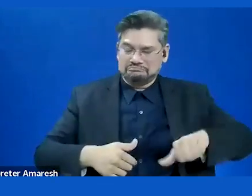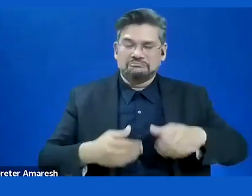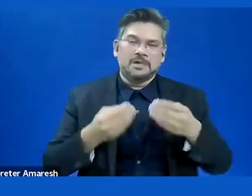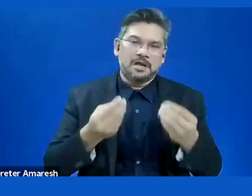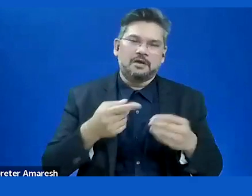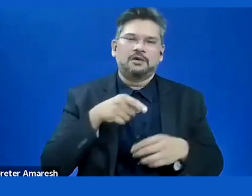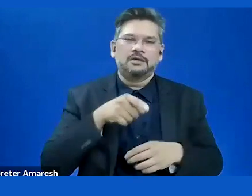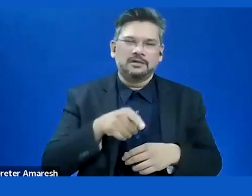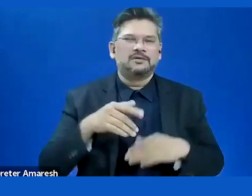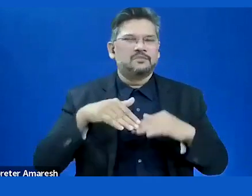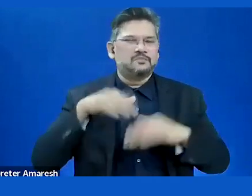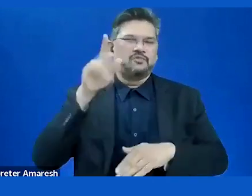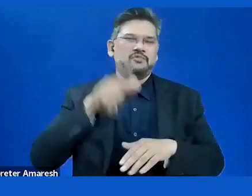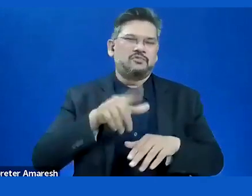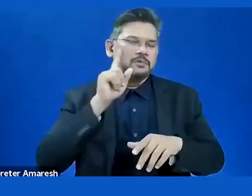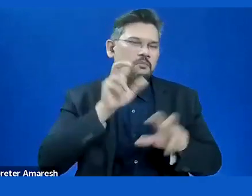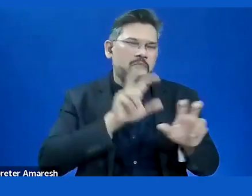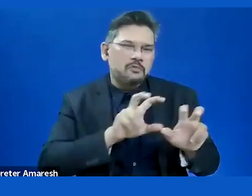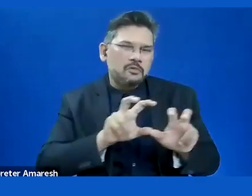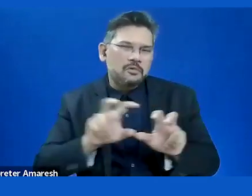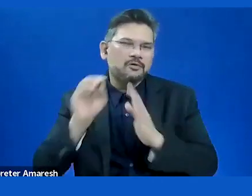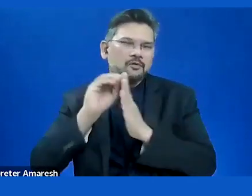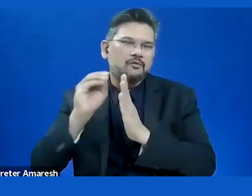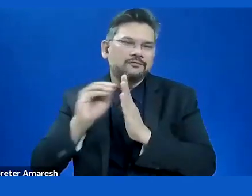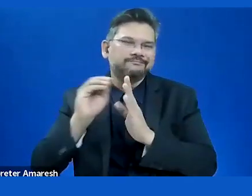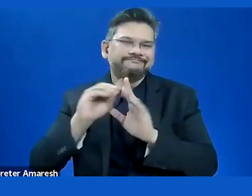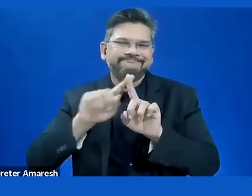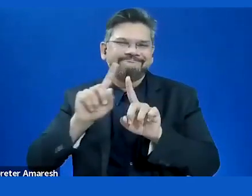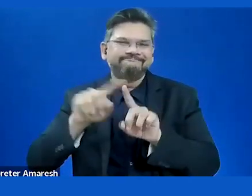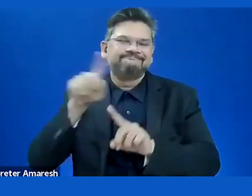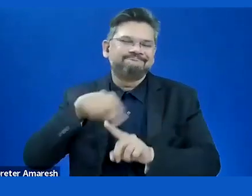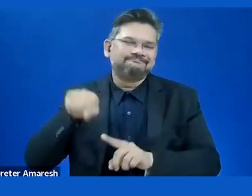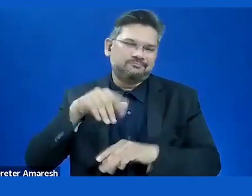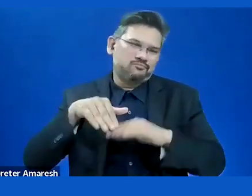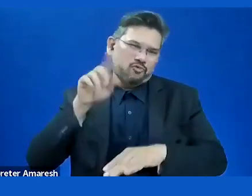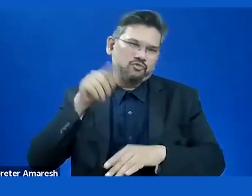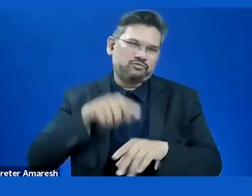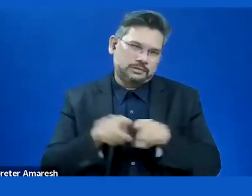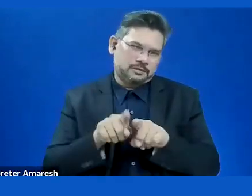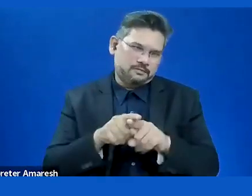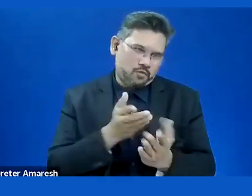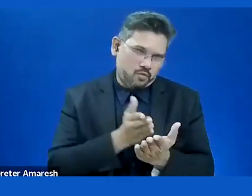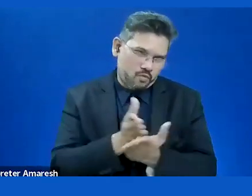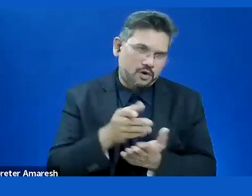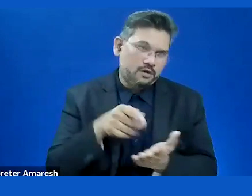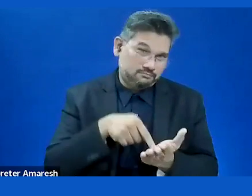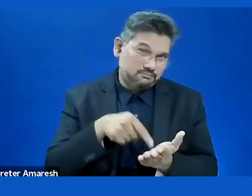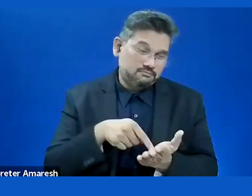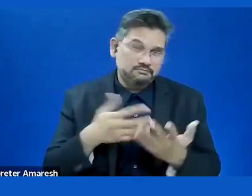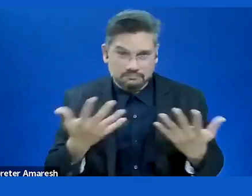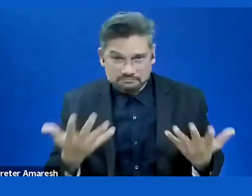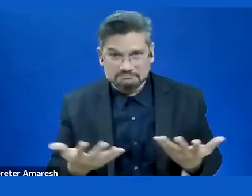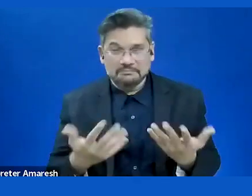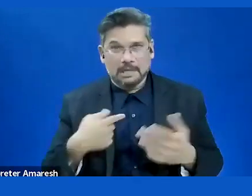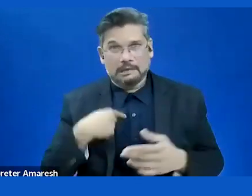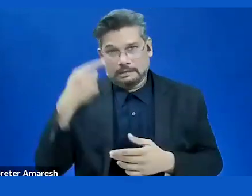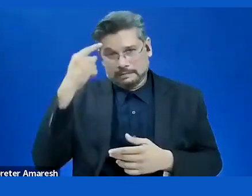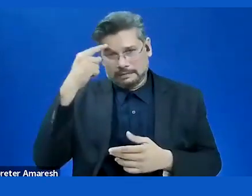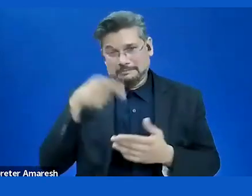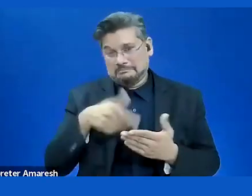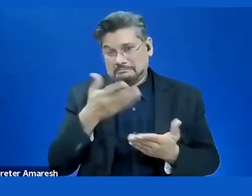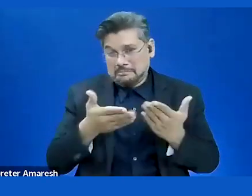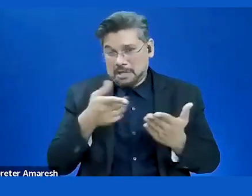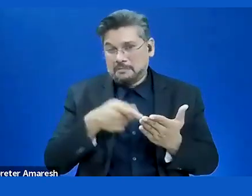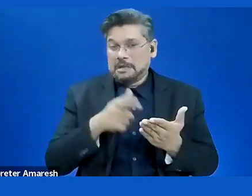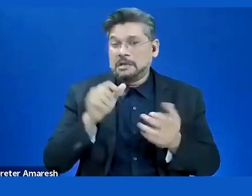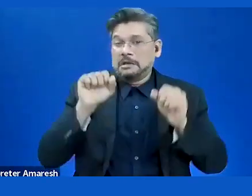are already looking at that and reporting that information. So that might be something to just at least get you started on.